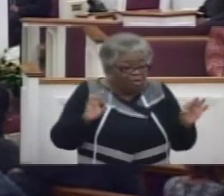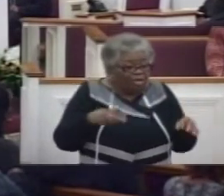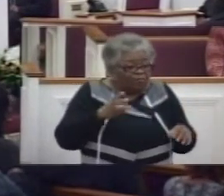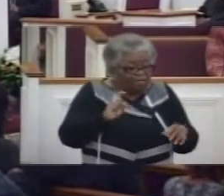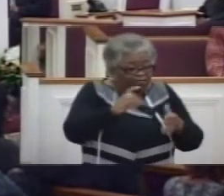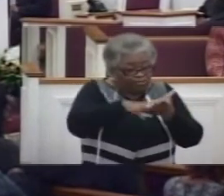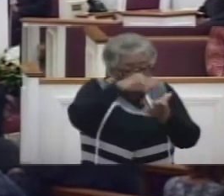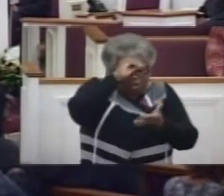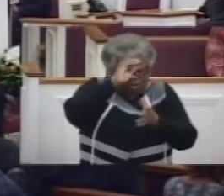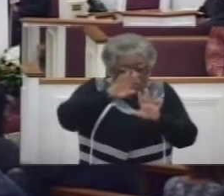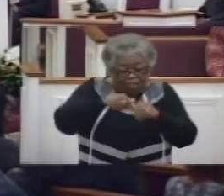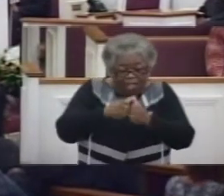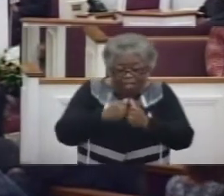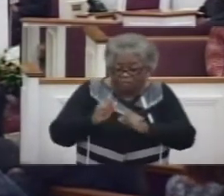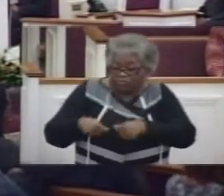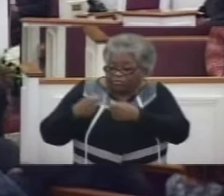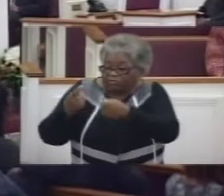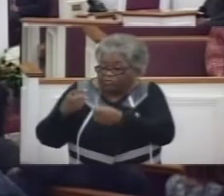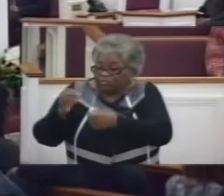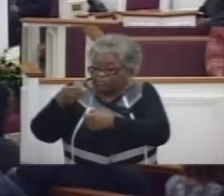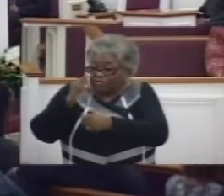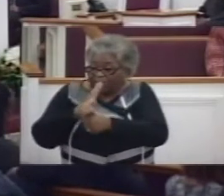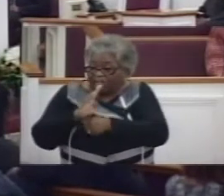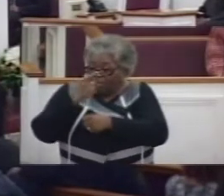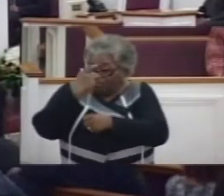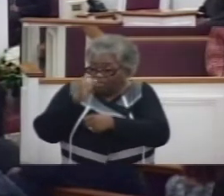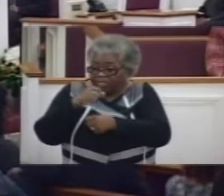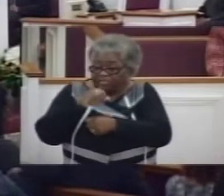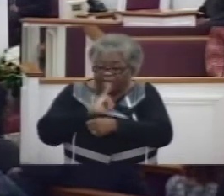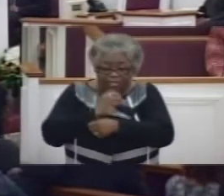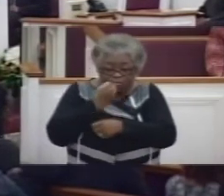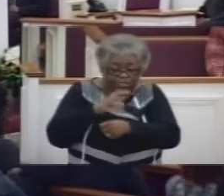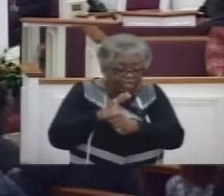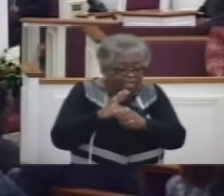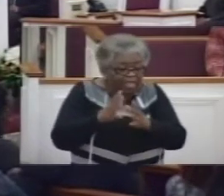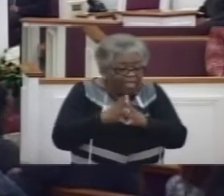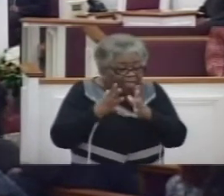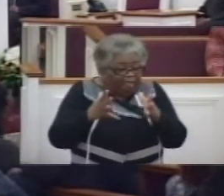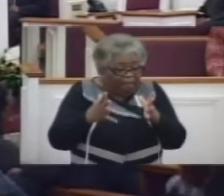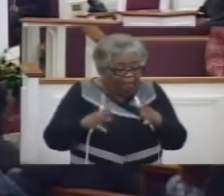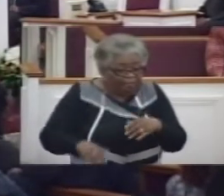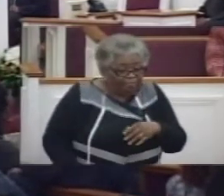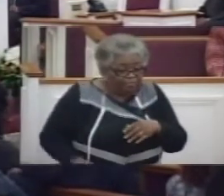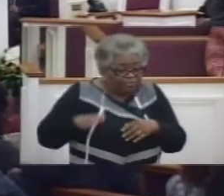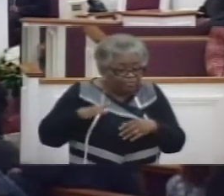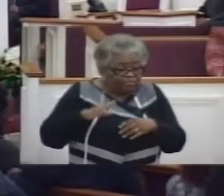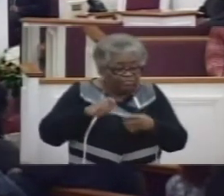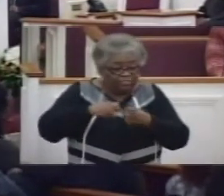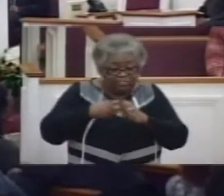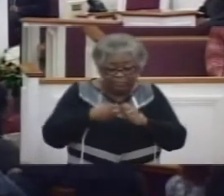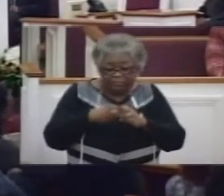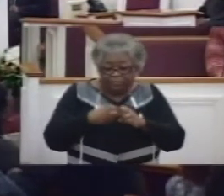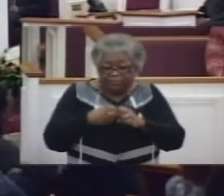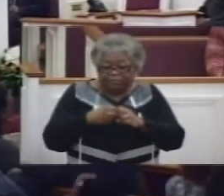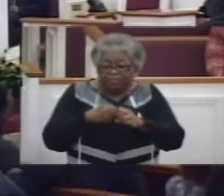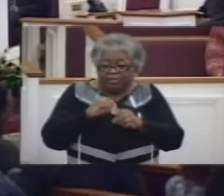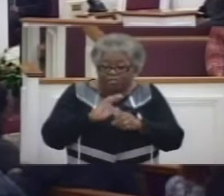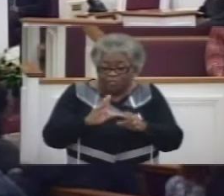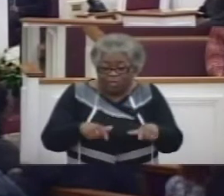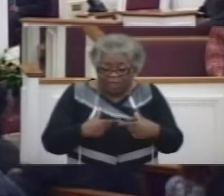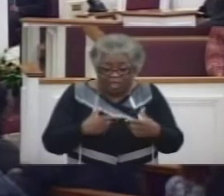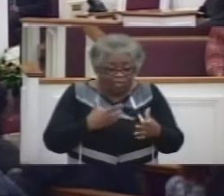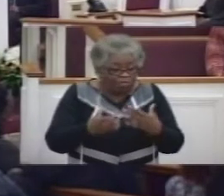learn how to turn it over to God. Because I don't care how big the giant is in your life. Don't care